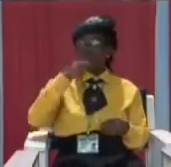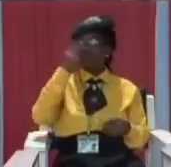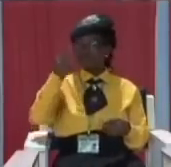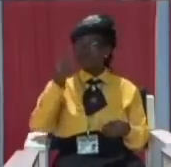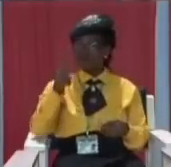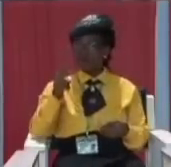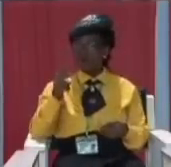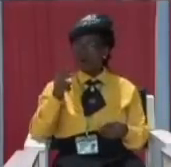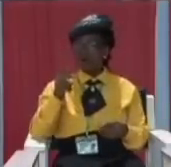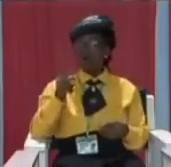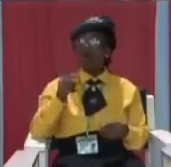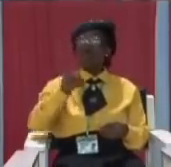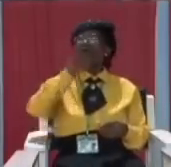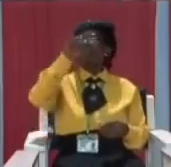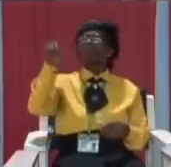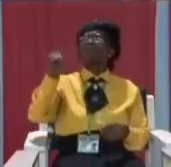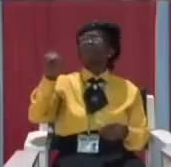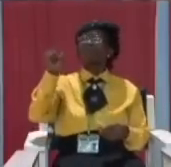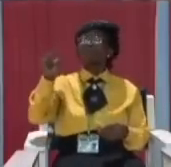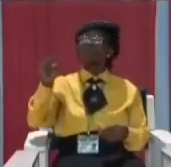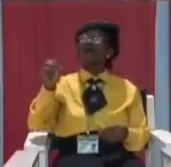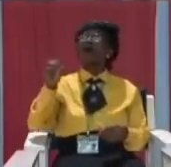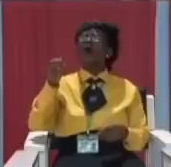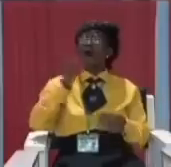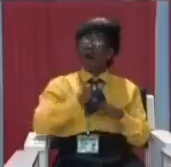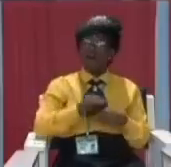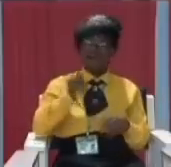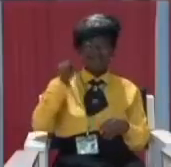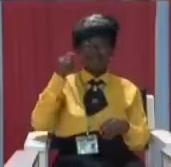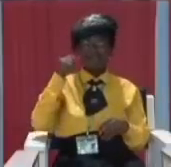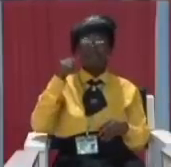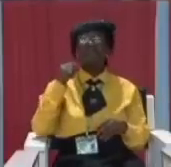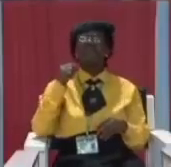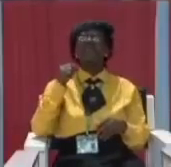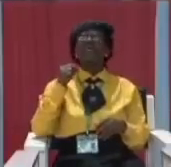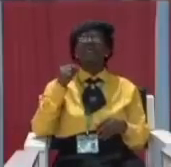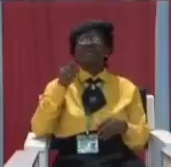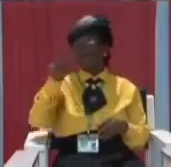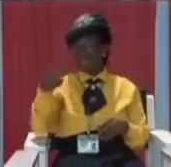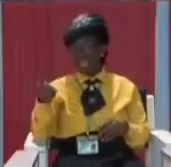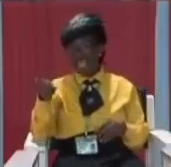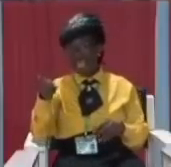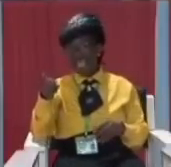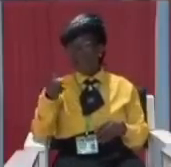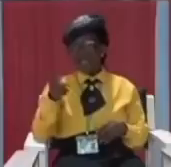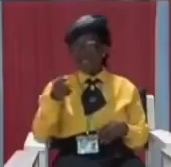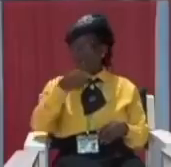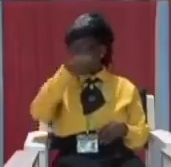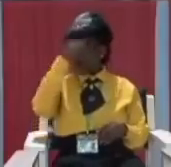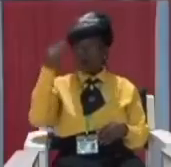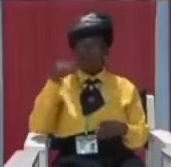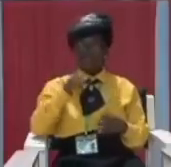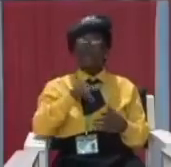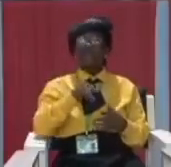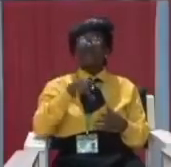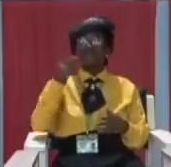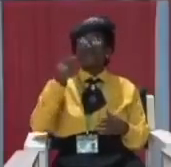because a small city called Ai has defeated the whole nation of Israel.